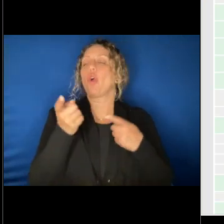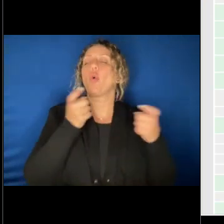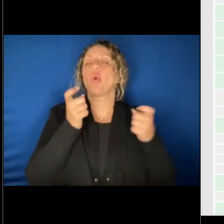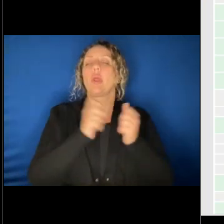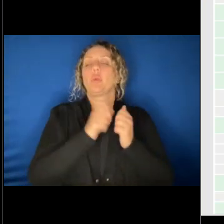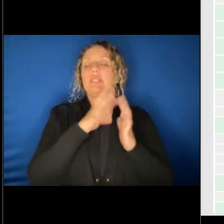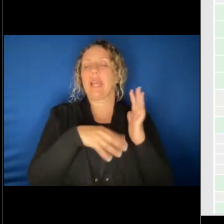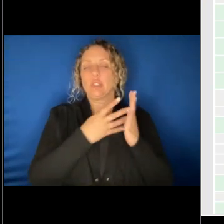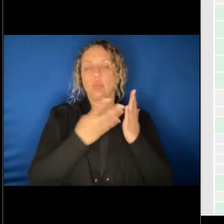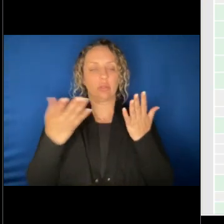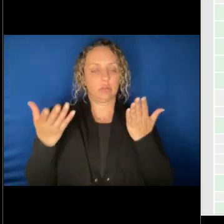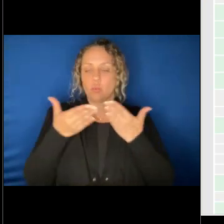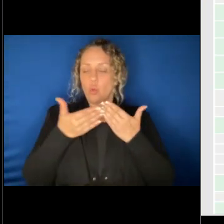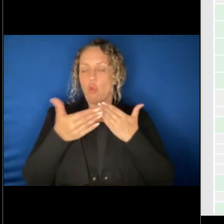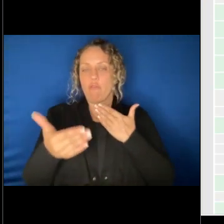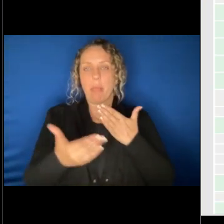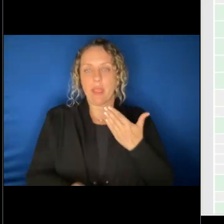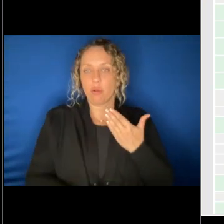and we'll go from there. All